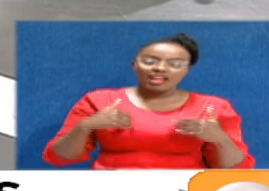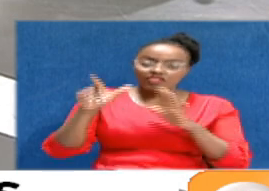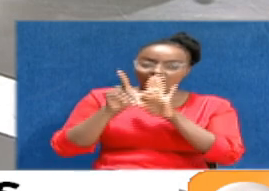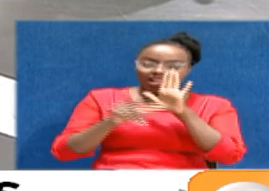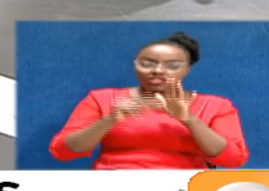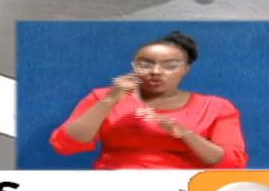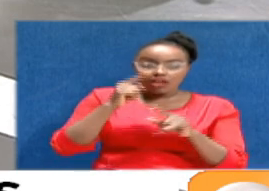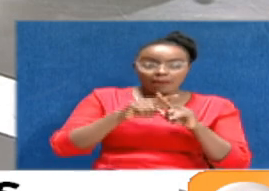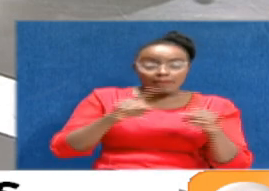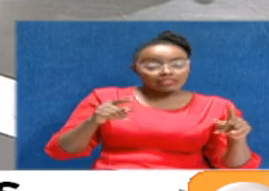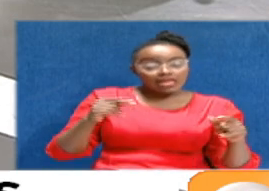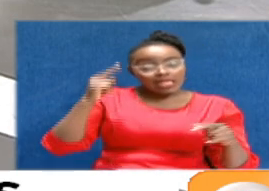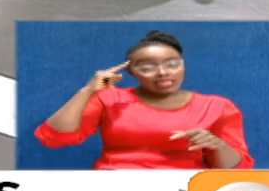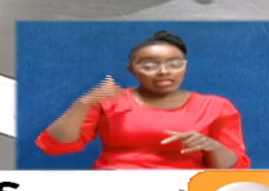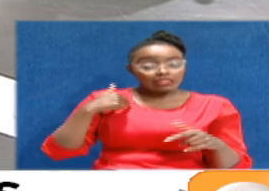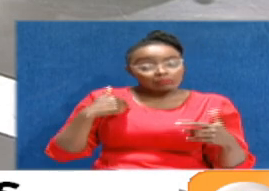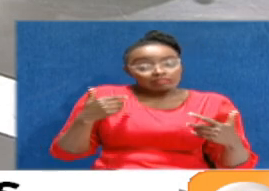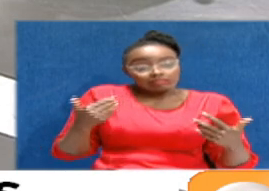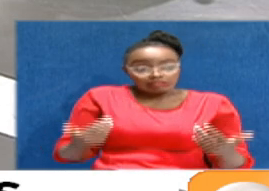at home, but I don't think